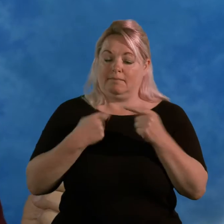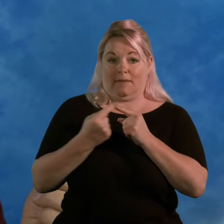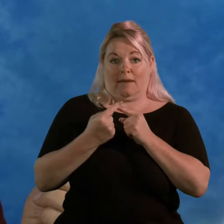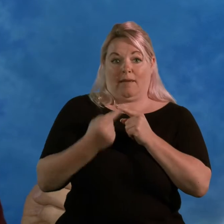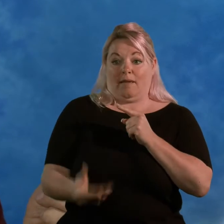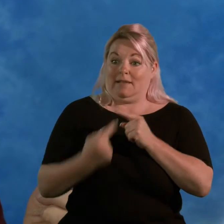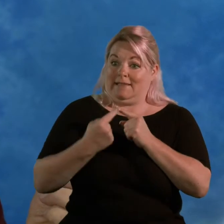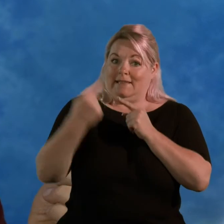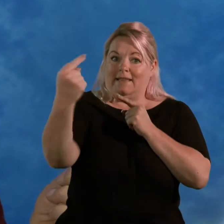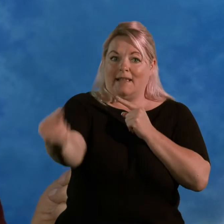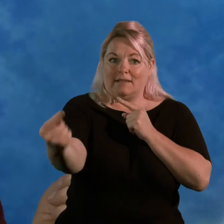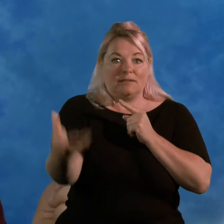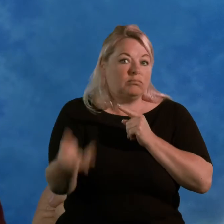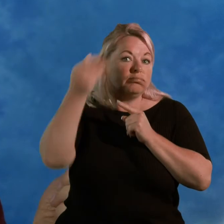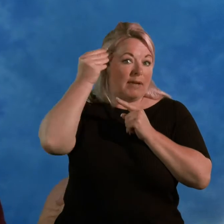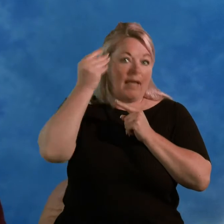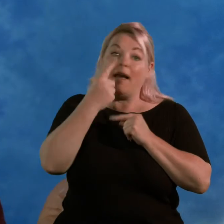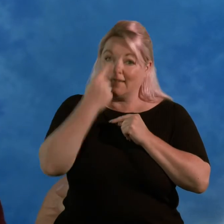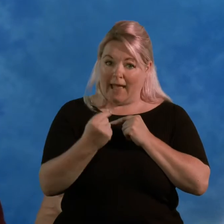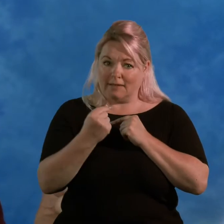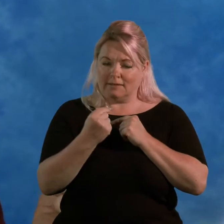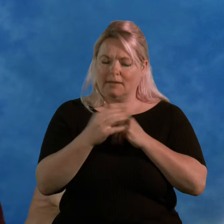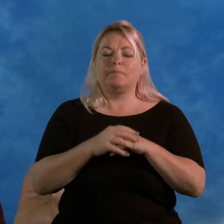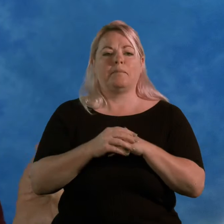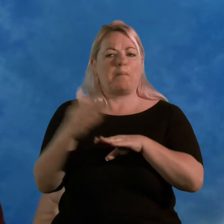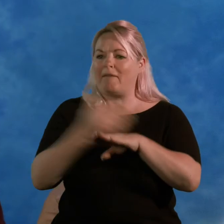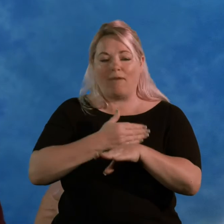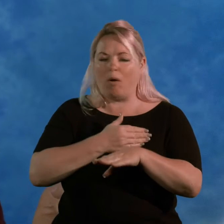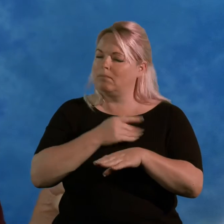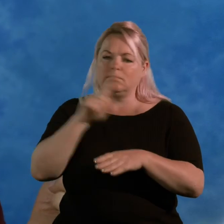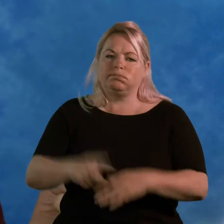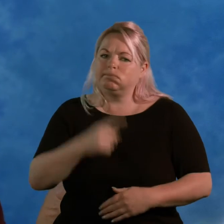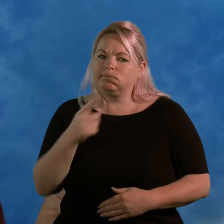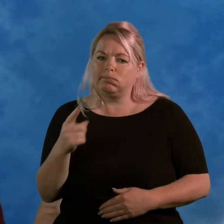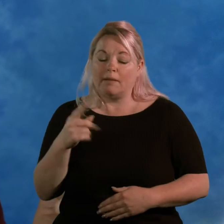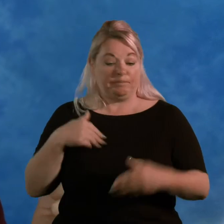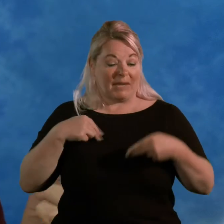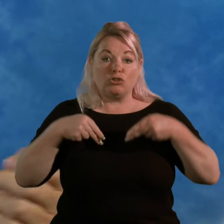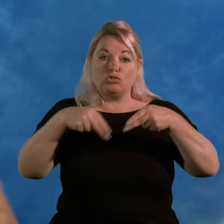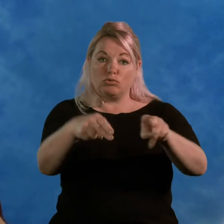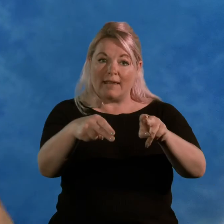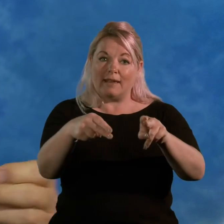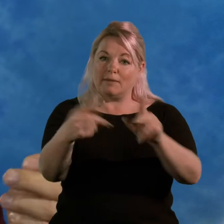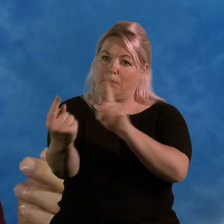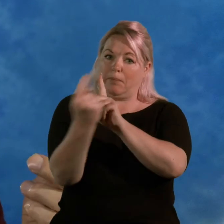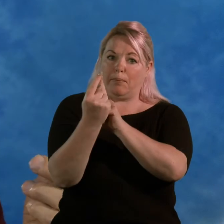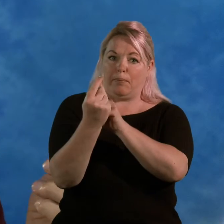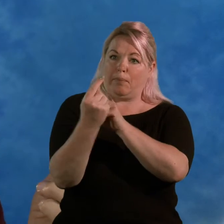distance, which I couldn't do previously, and I can have conversations in a street